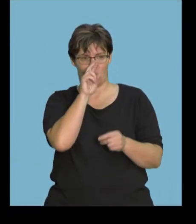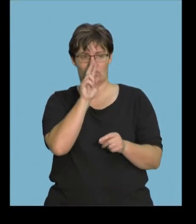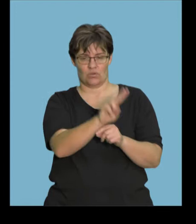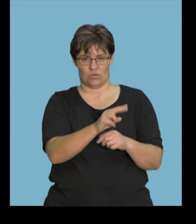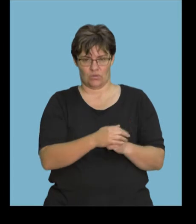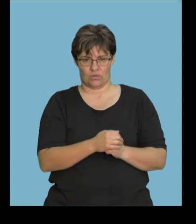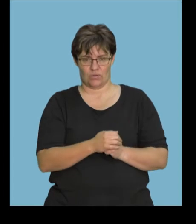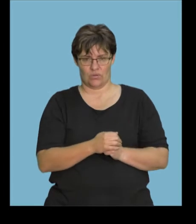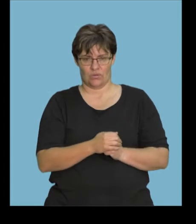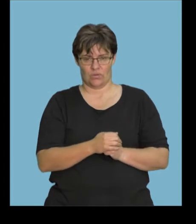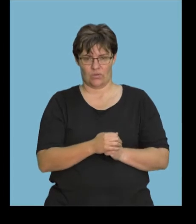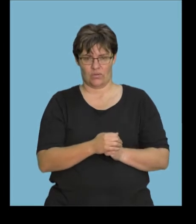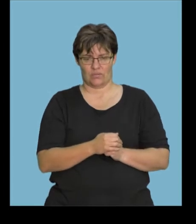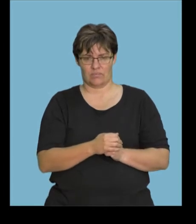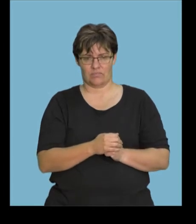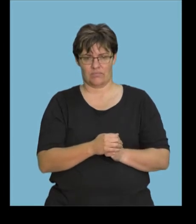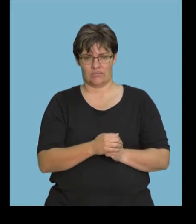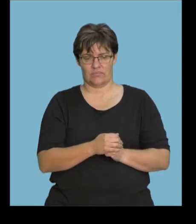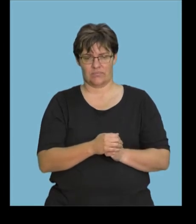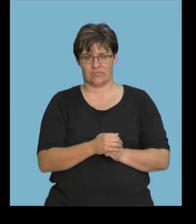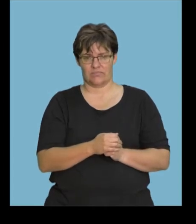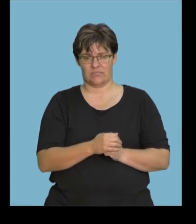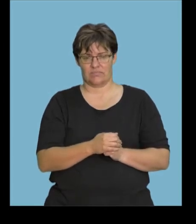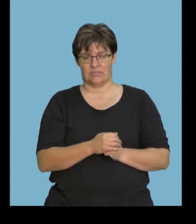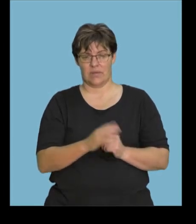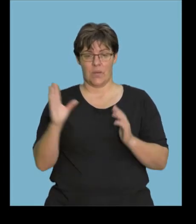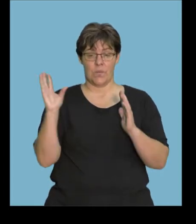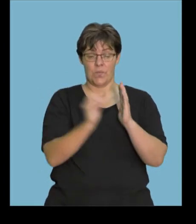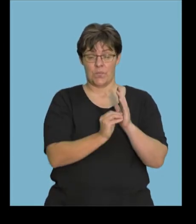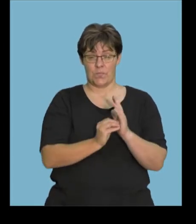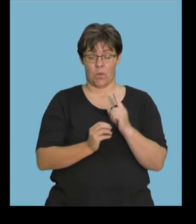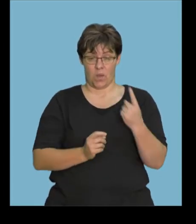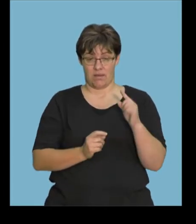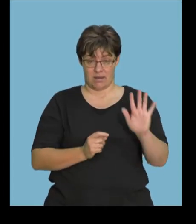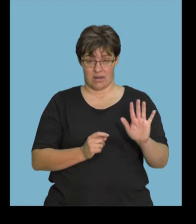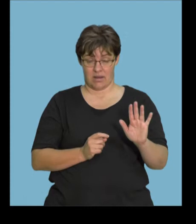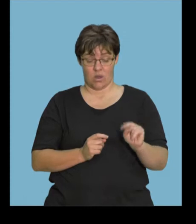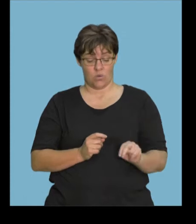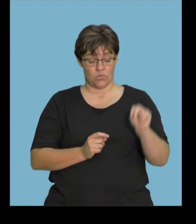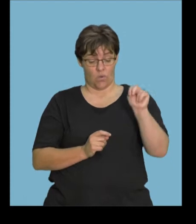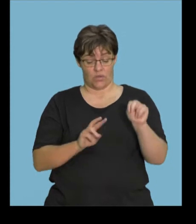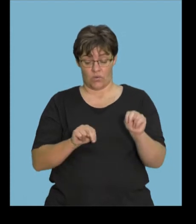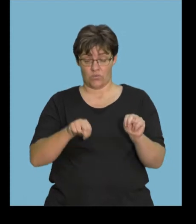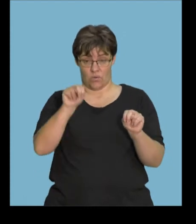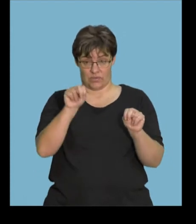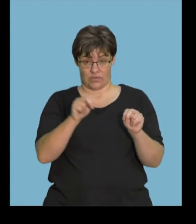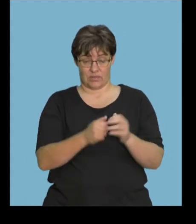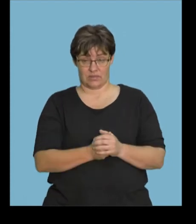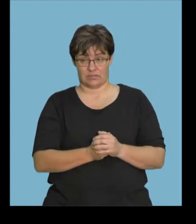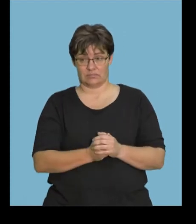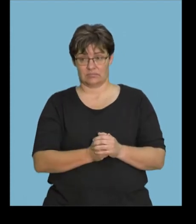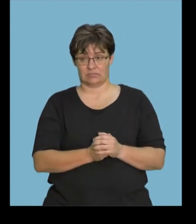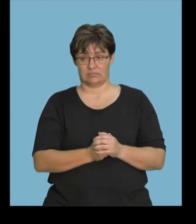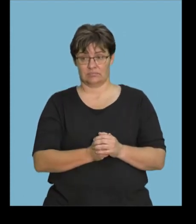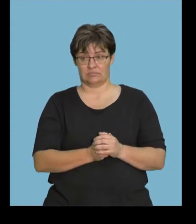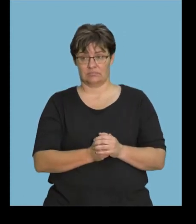is the summary of the observations that we talk about. Okay? Now, magnet 1, if we had the north and north, okay?